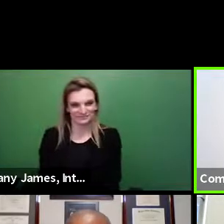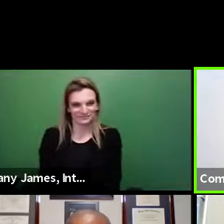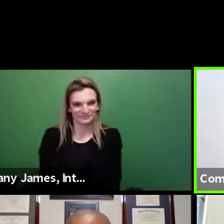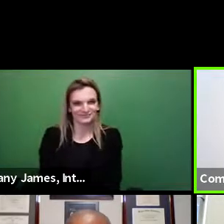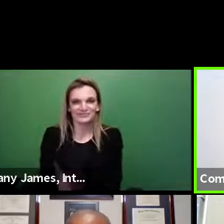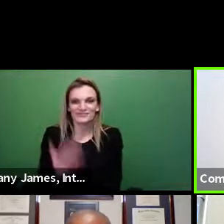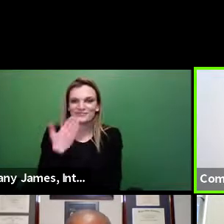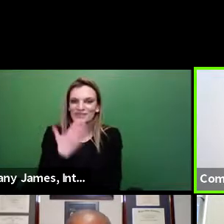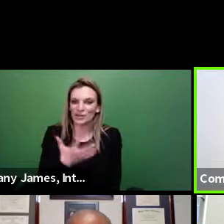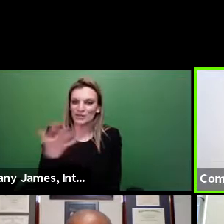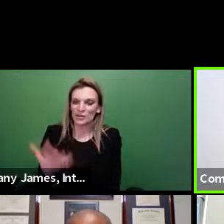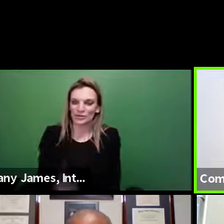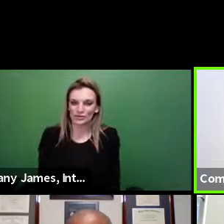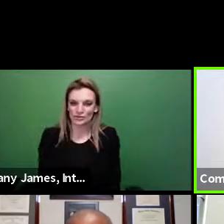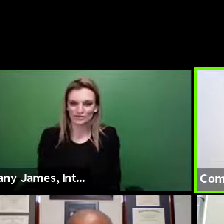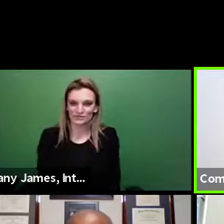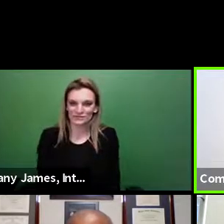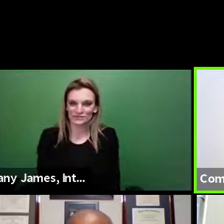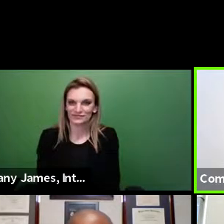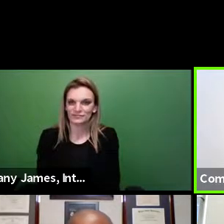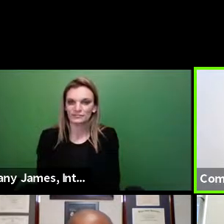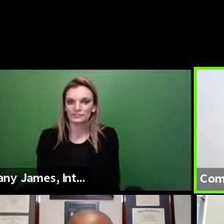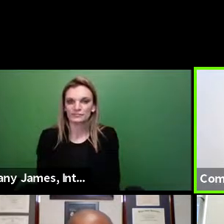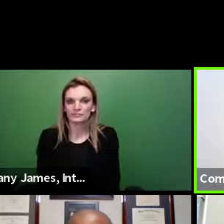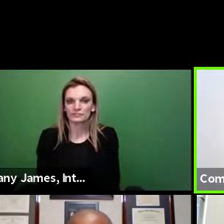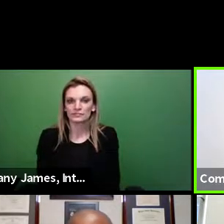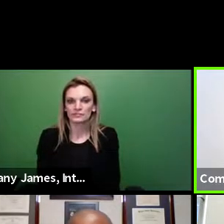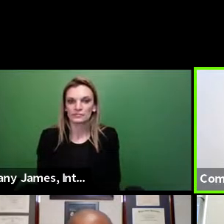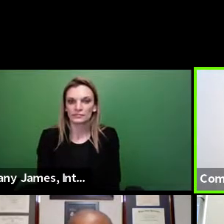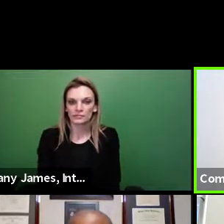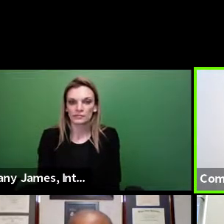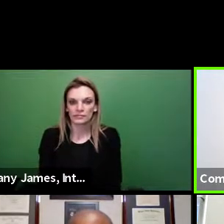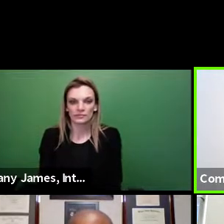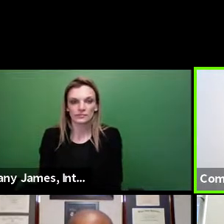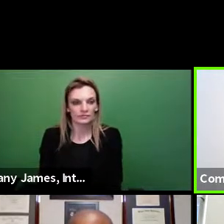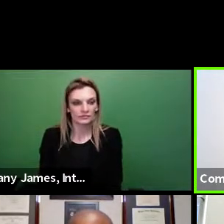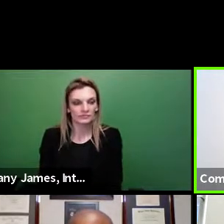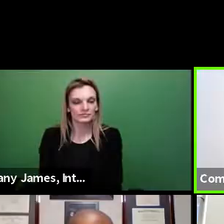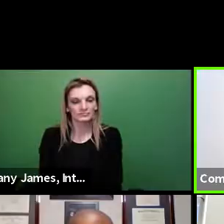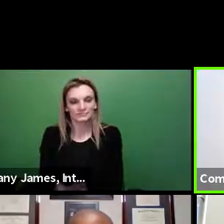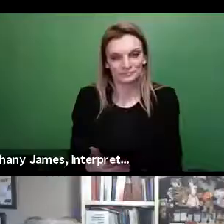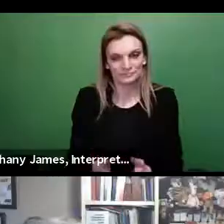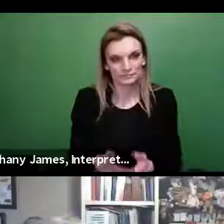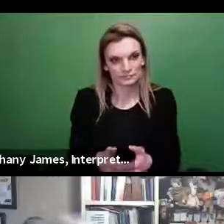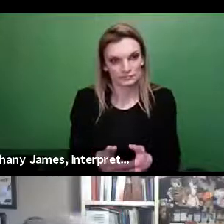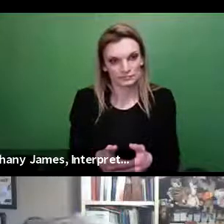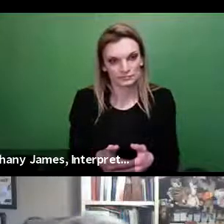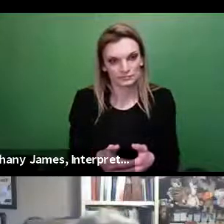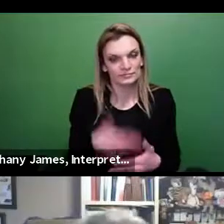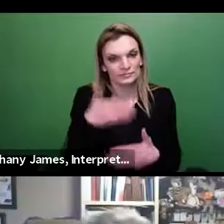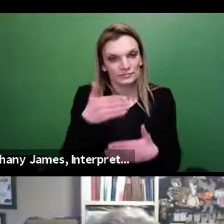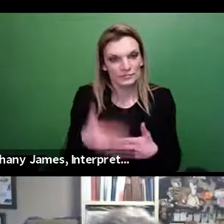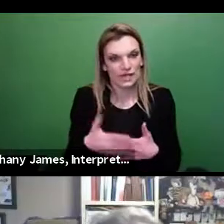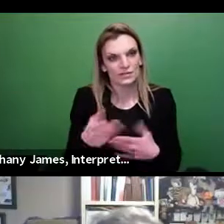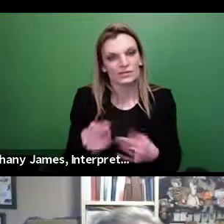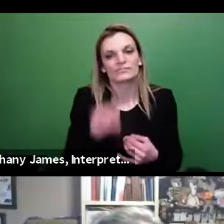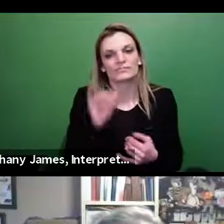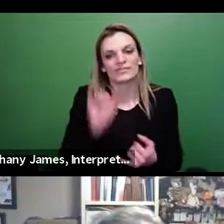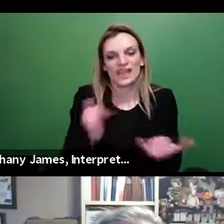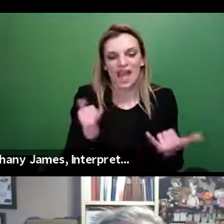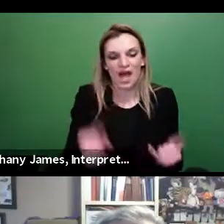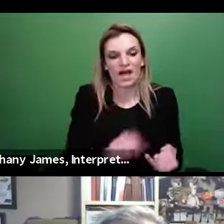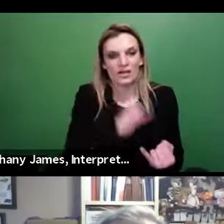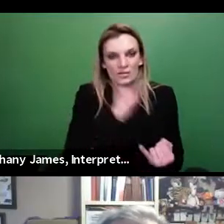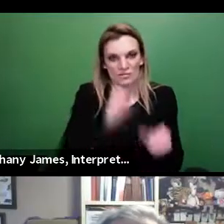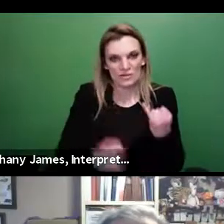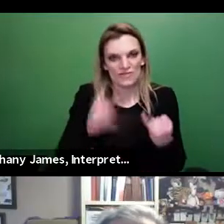very much. Okay. The next item on our agenda is the resolution for Judge Dalton Roberson